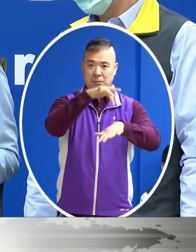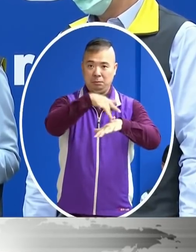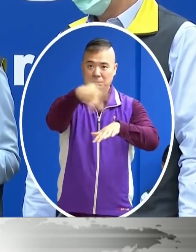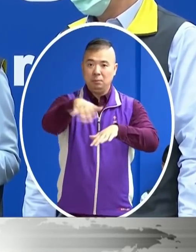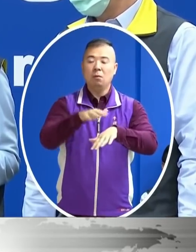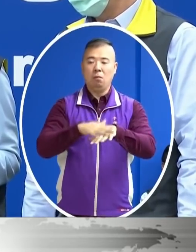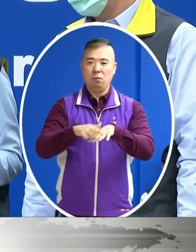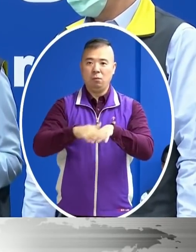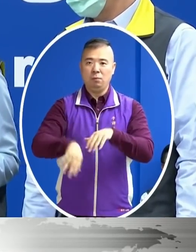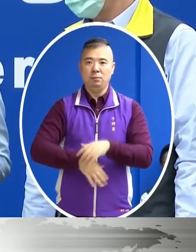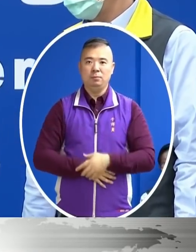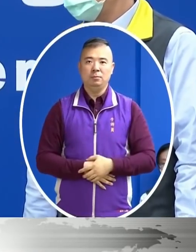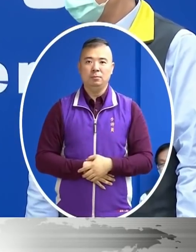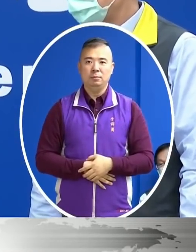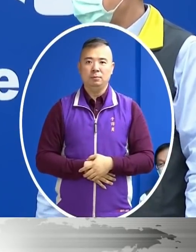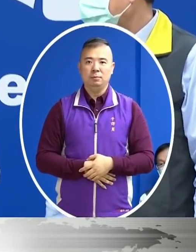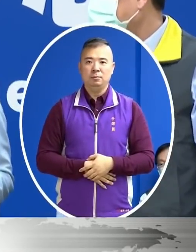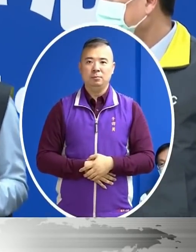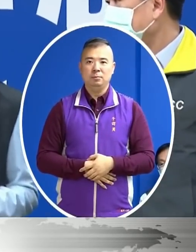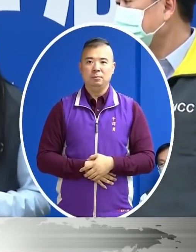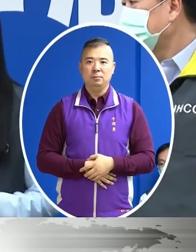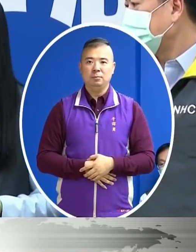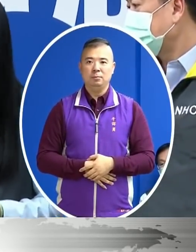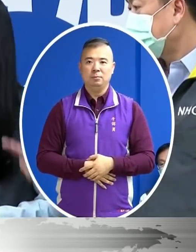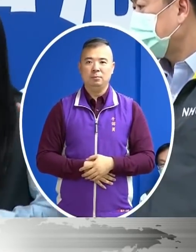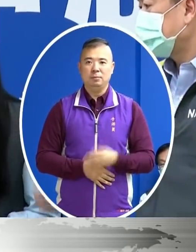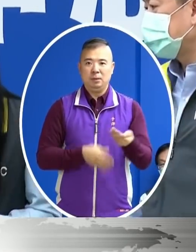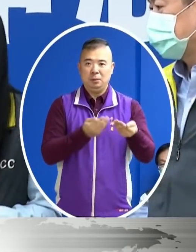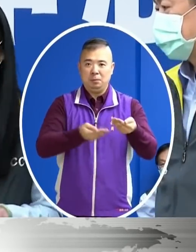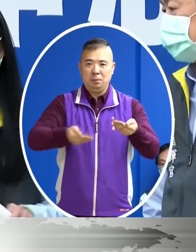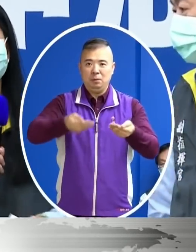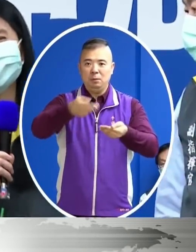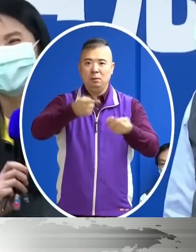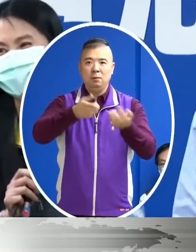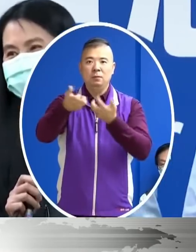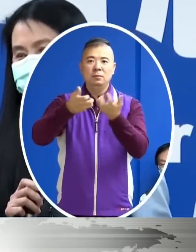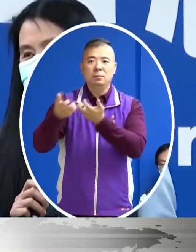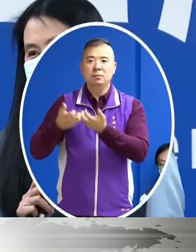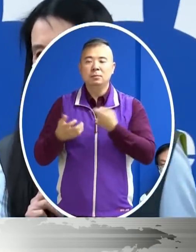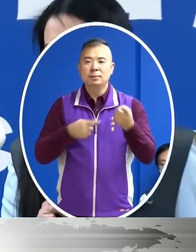by someone with a chronic disease or respiratory symptoms, it should be discarded.